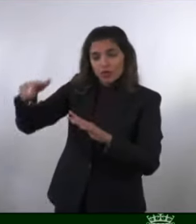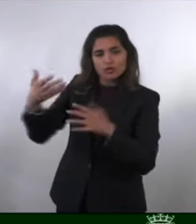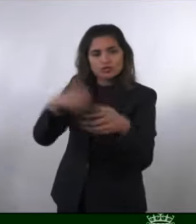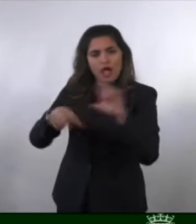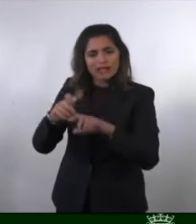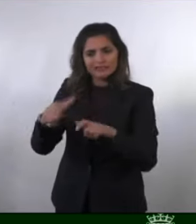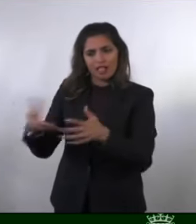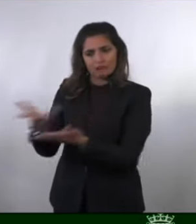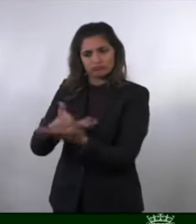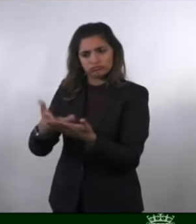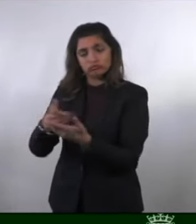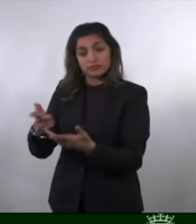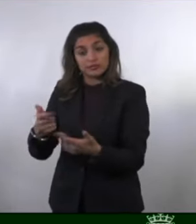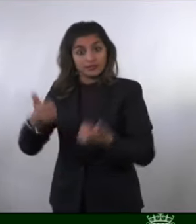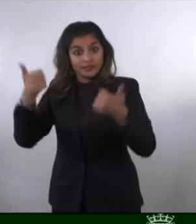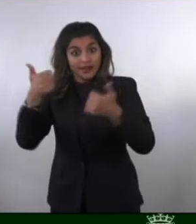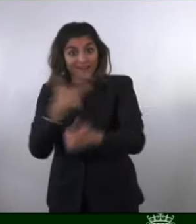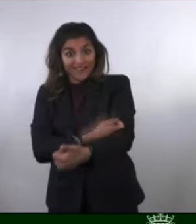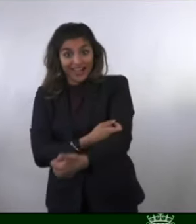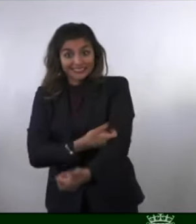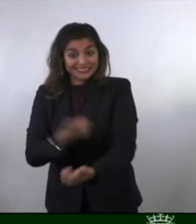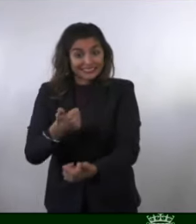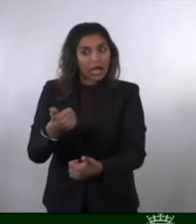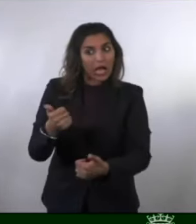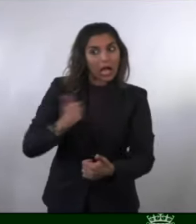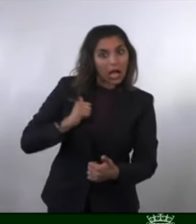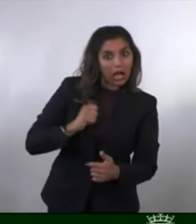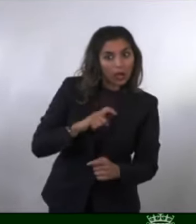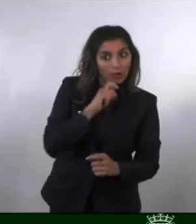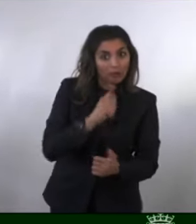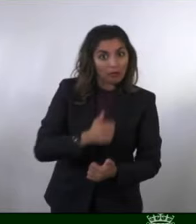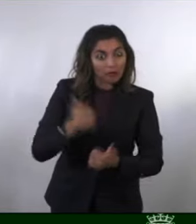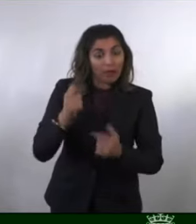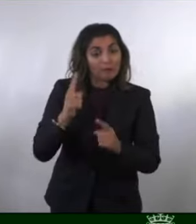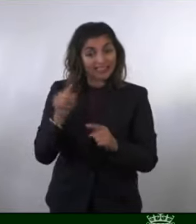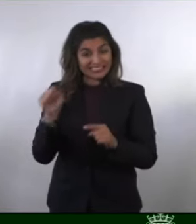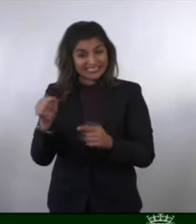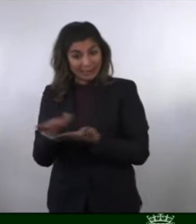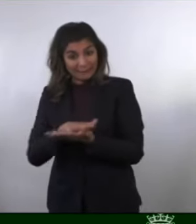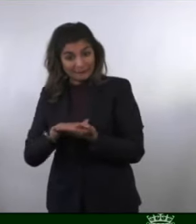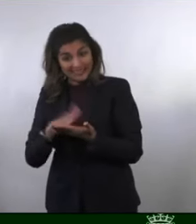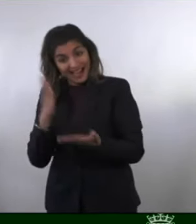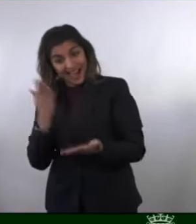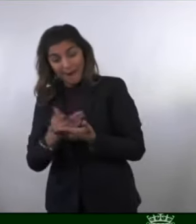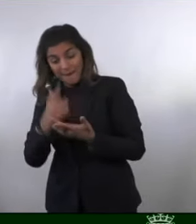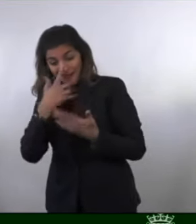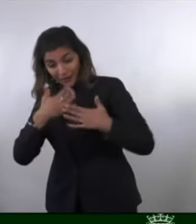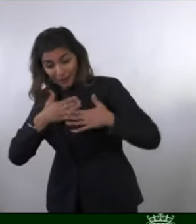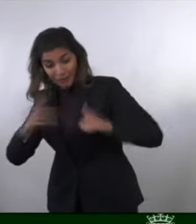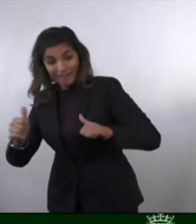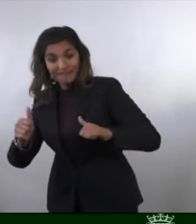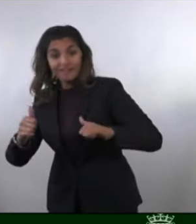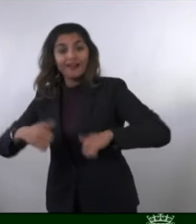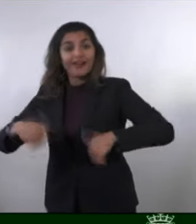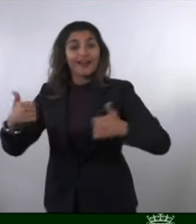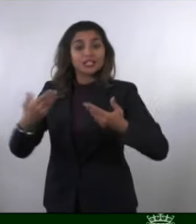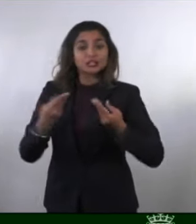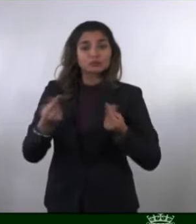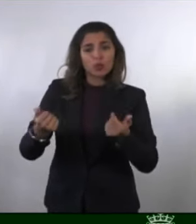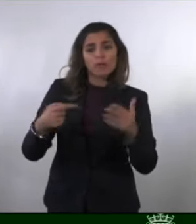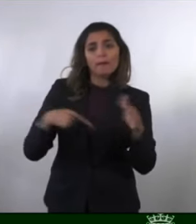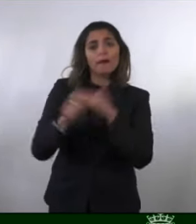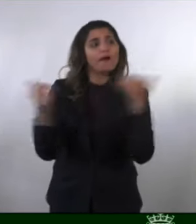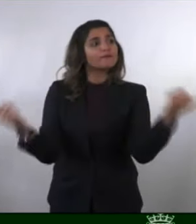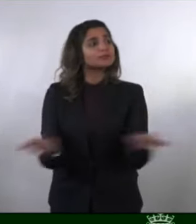as welcome as it may be, is in of itself not an exit strategy. Will the Prime Minister meet with me and a